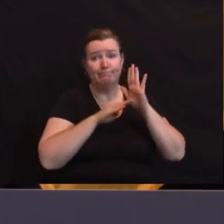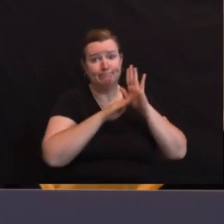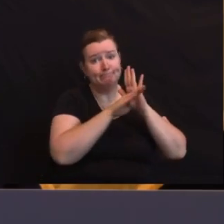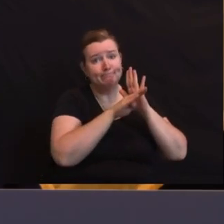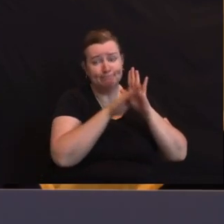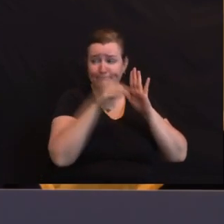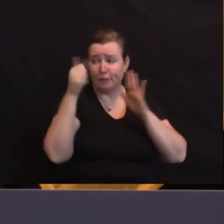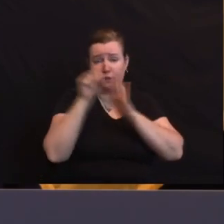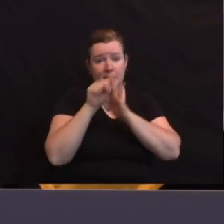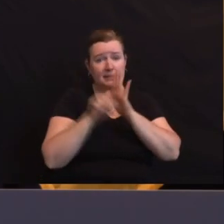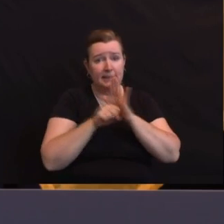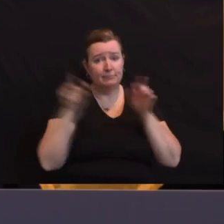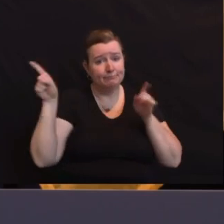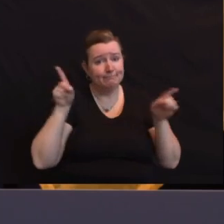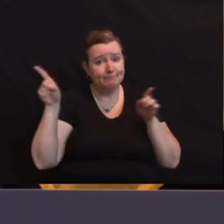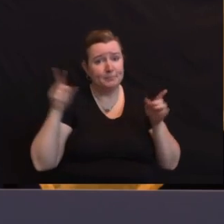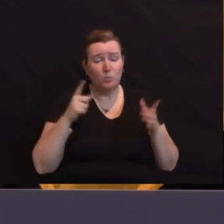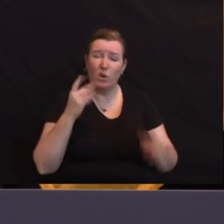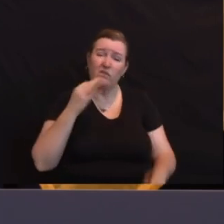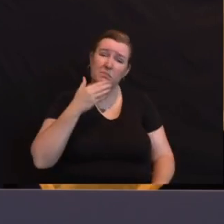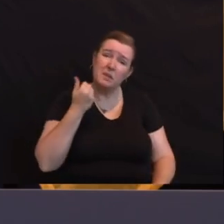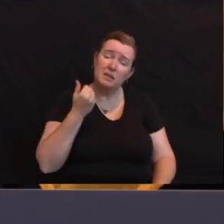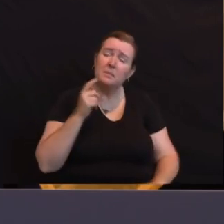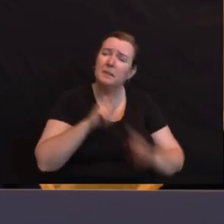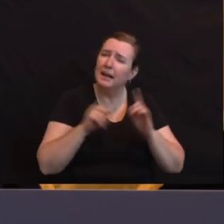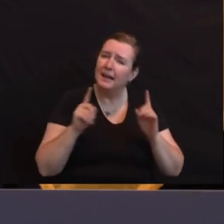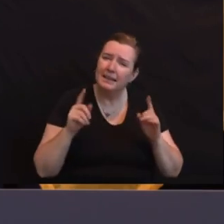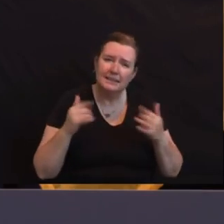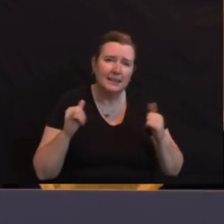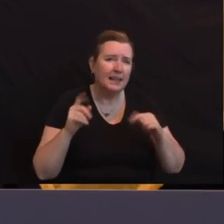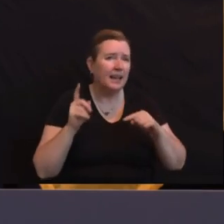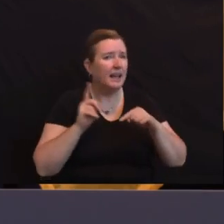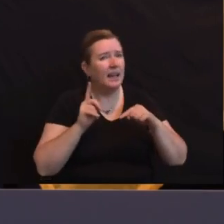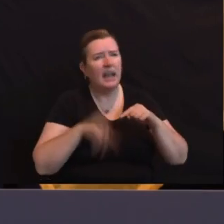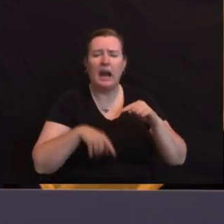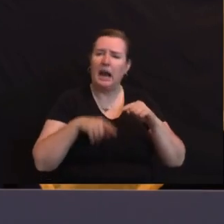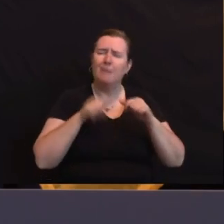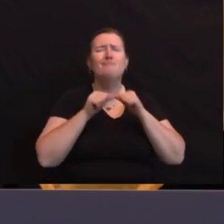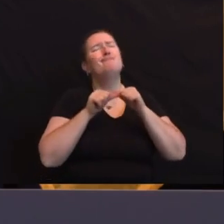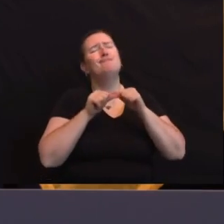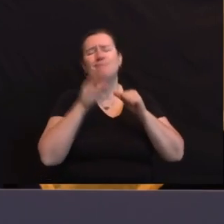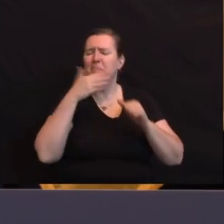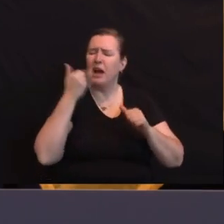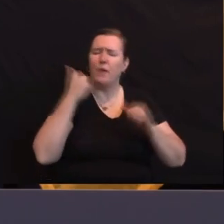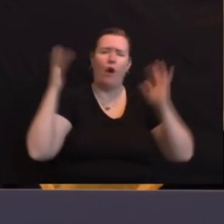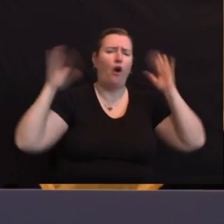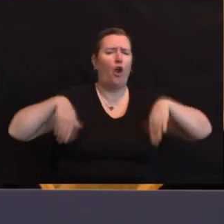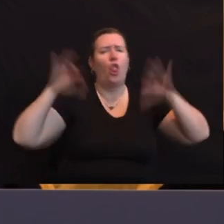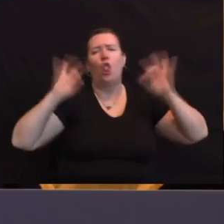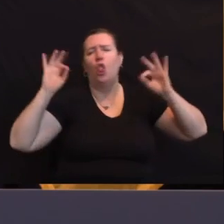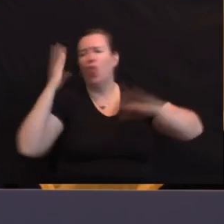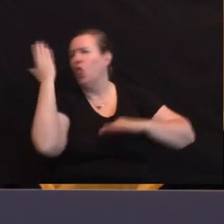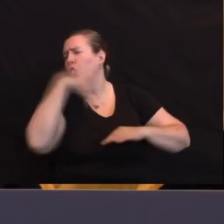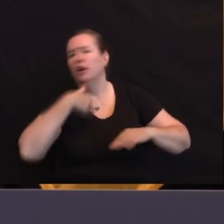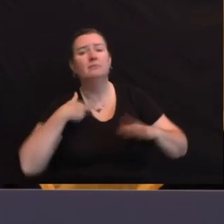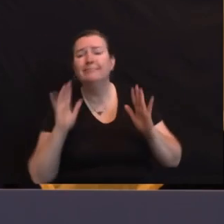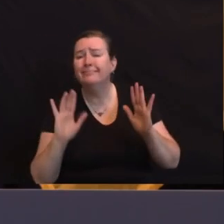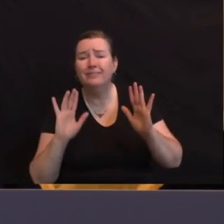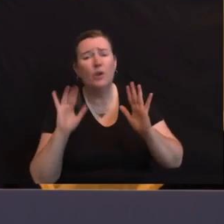we're among the very best, but you can't sit on that. You have to earn that every day, all of us. No matter how